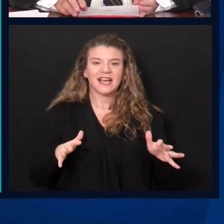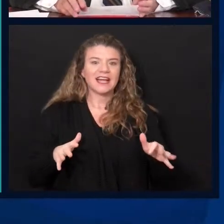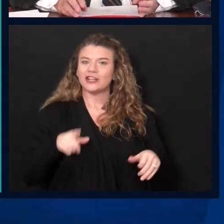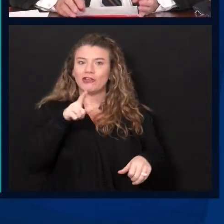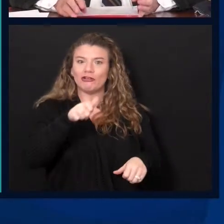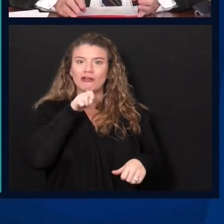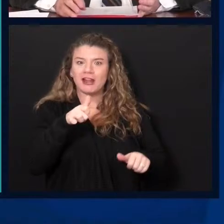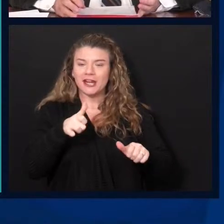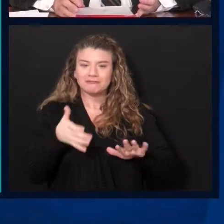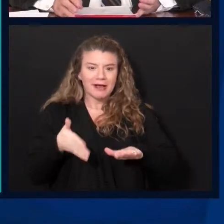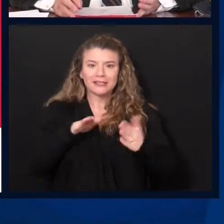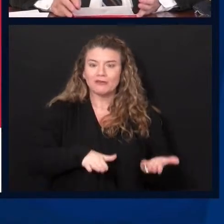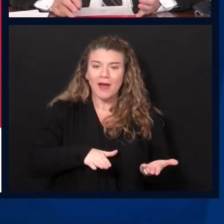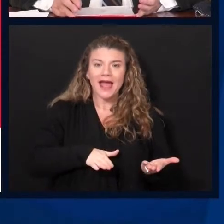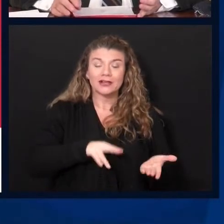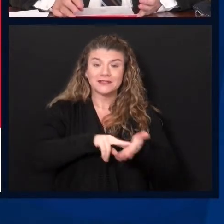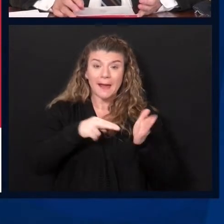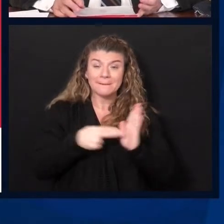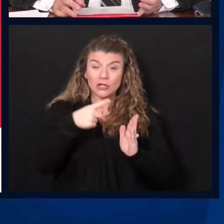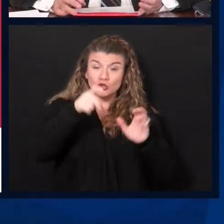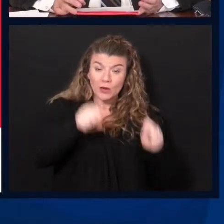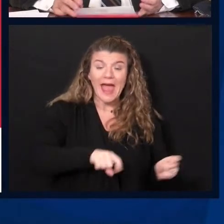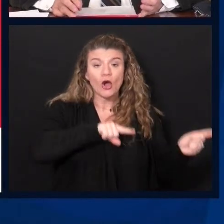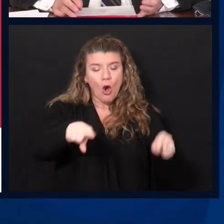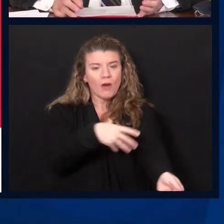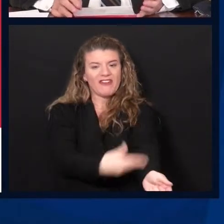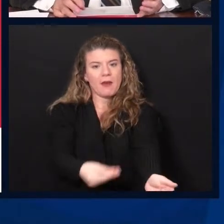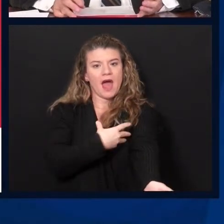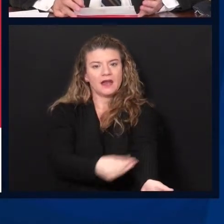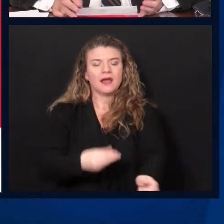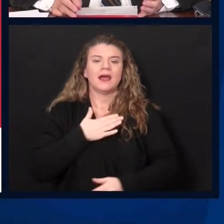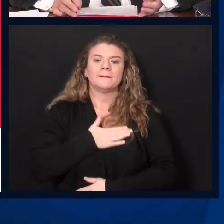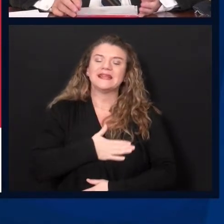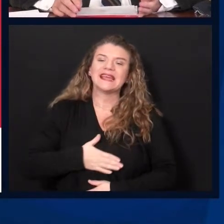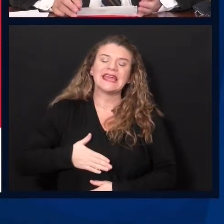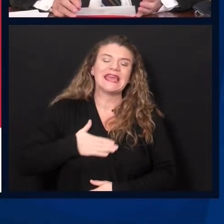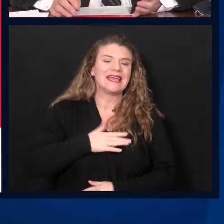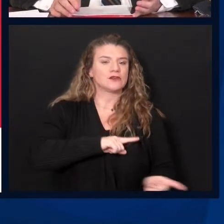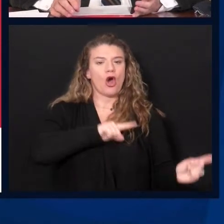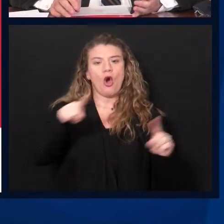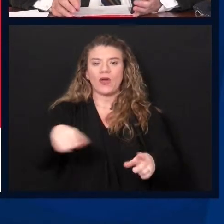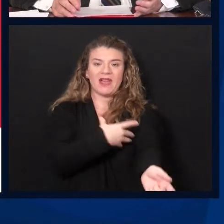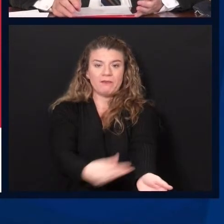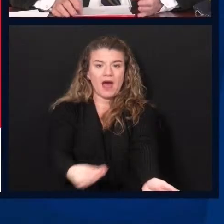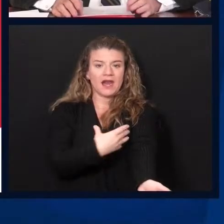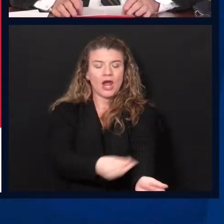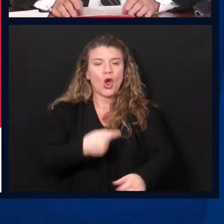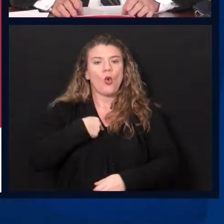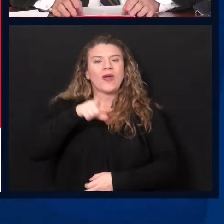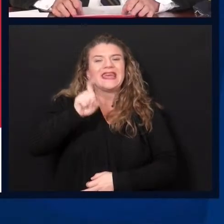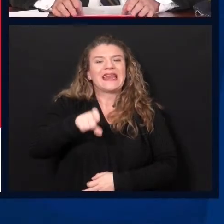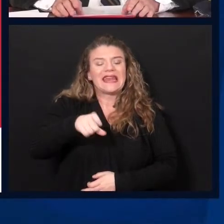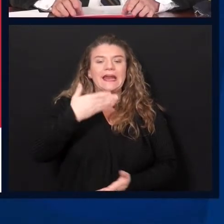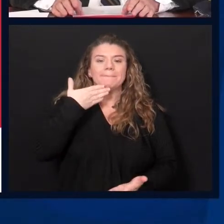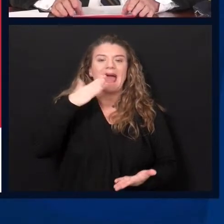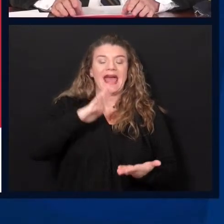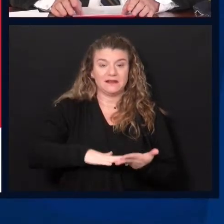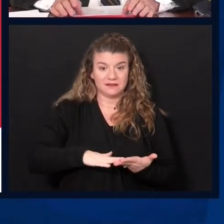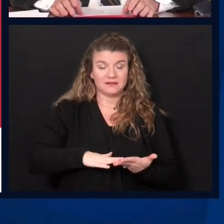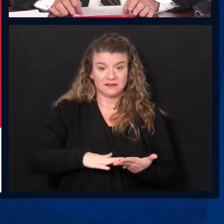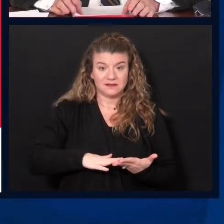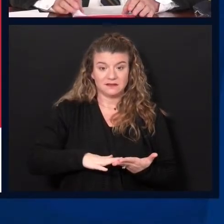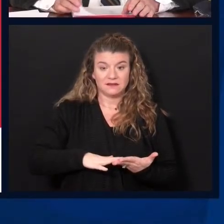of the casualties. Please go give blood. Please go give plasma. We need that so badly. And even if